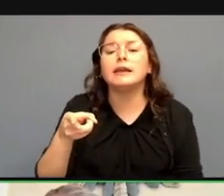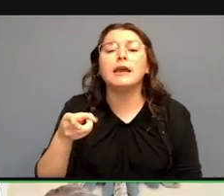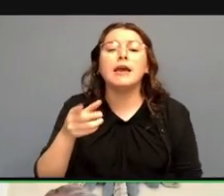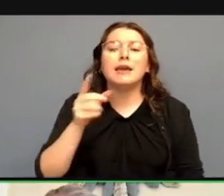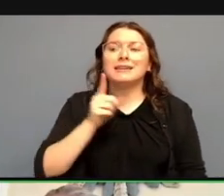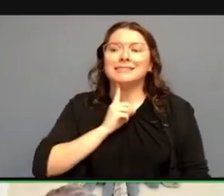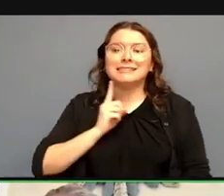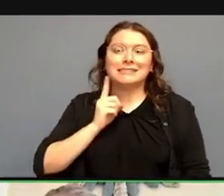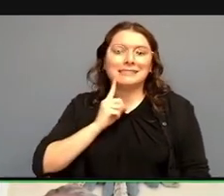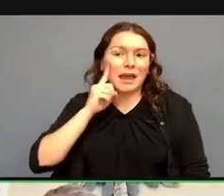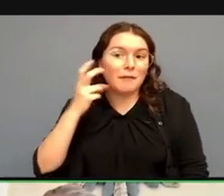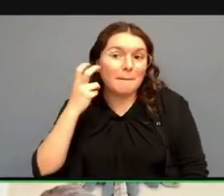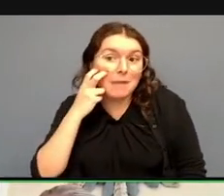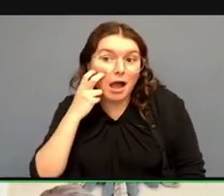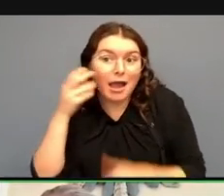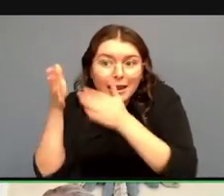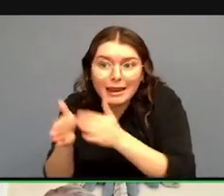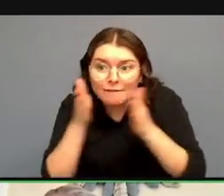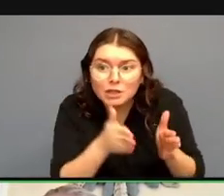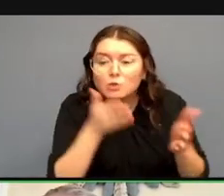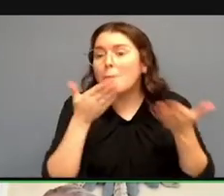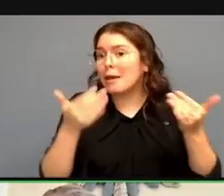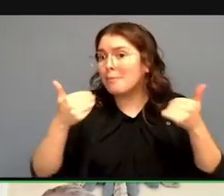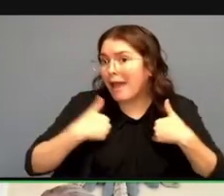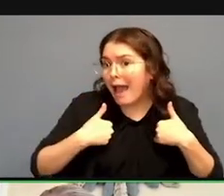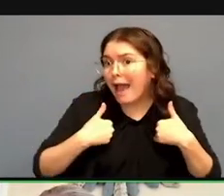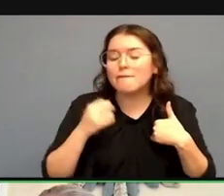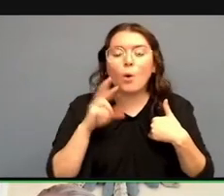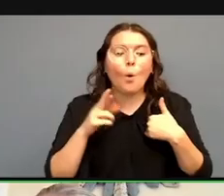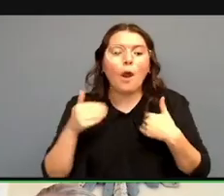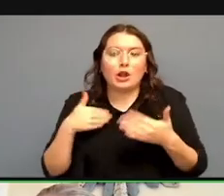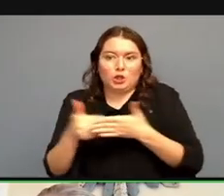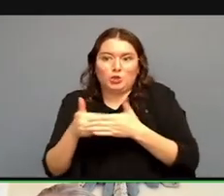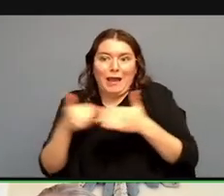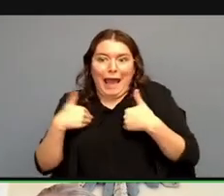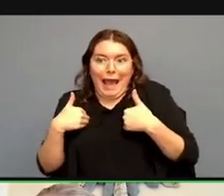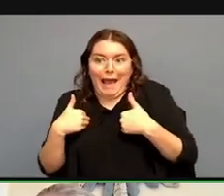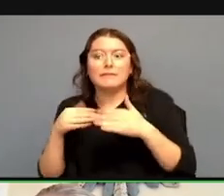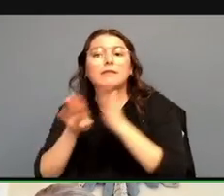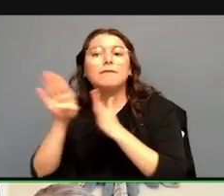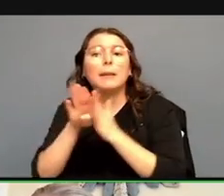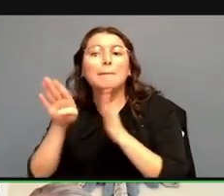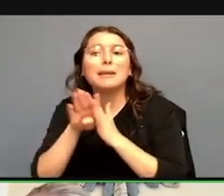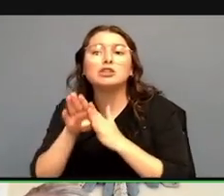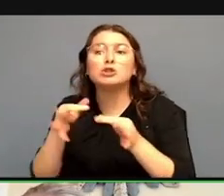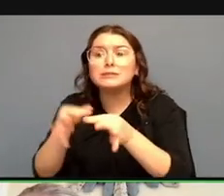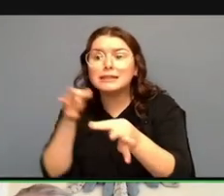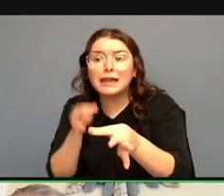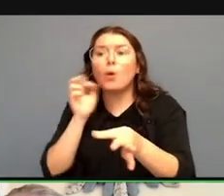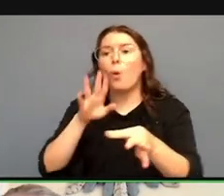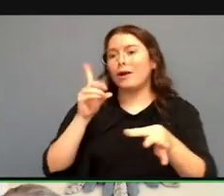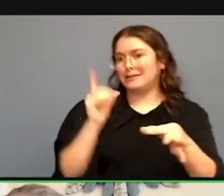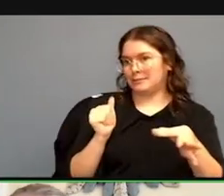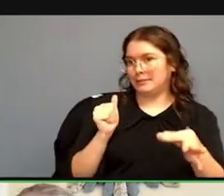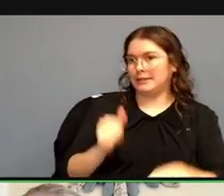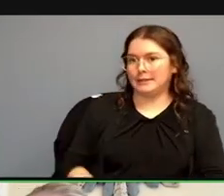deafblind individuals who may have or who are known to have developmental delays or disabilities.